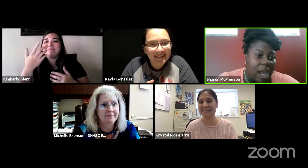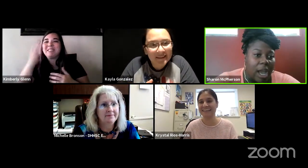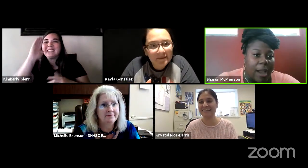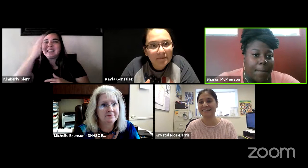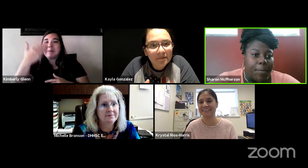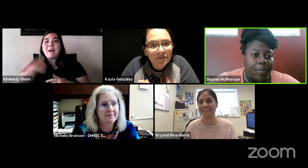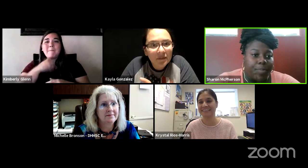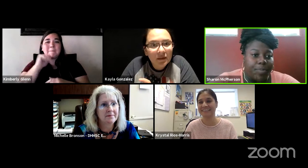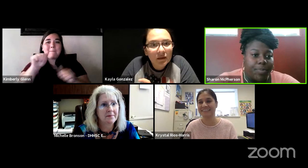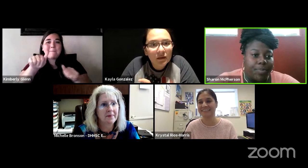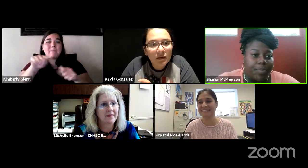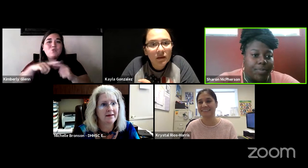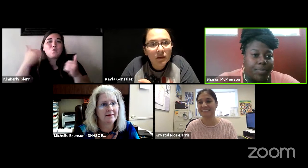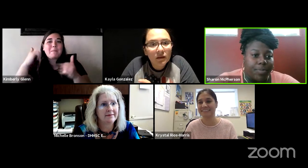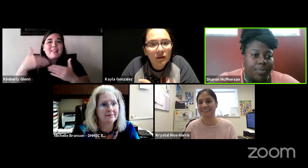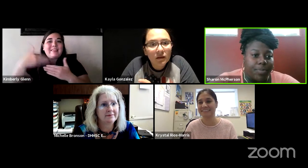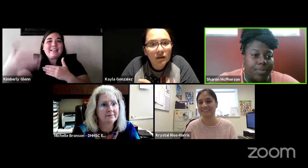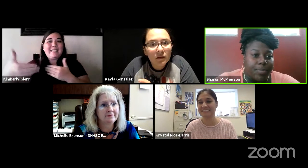much.